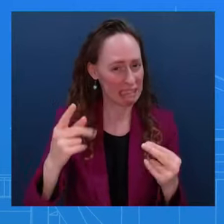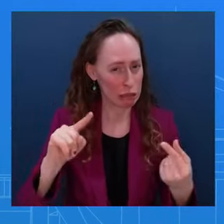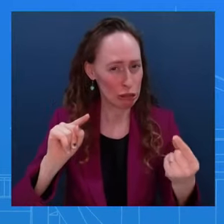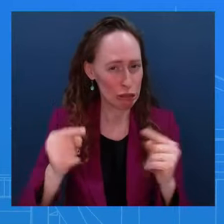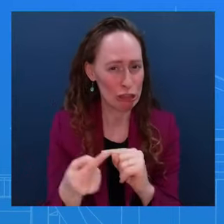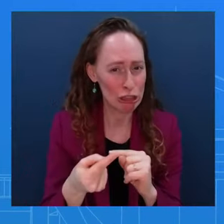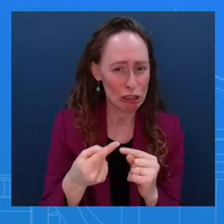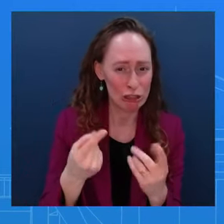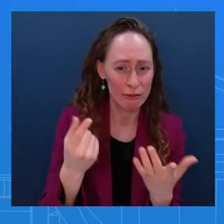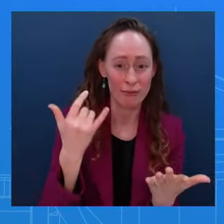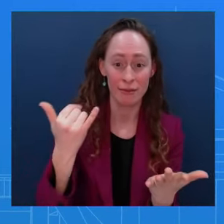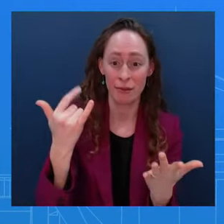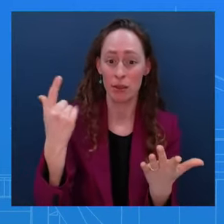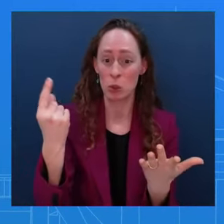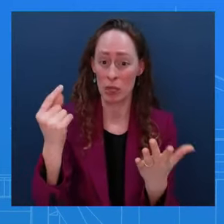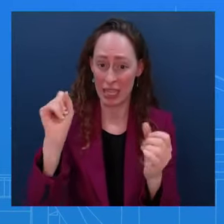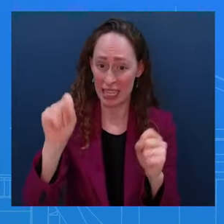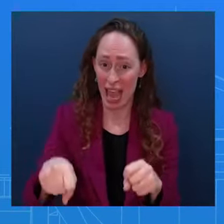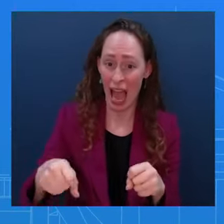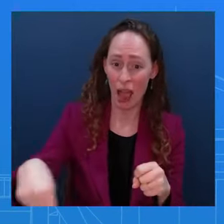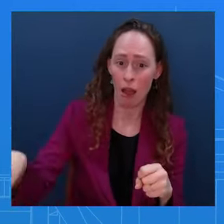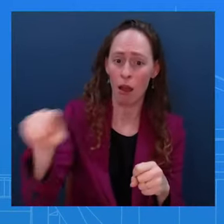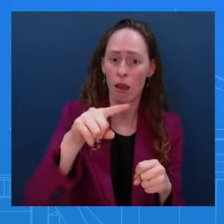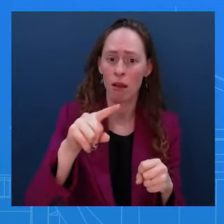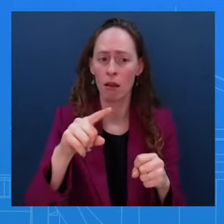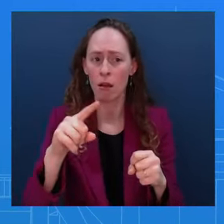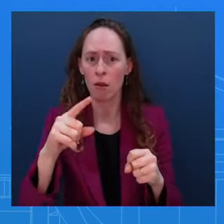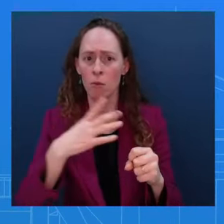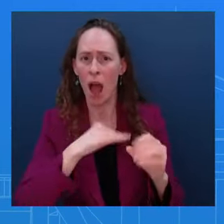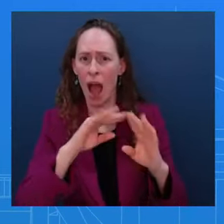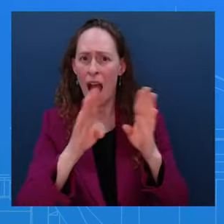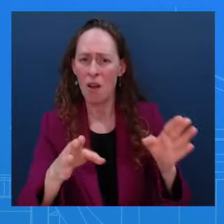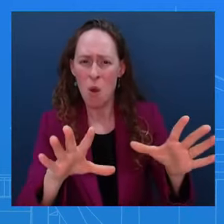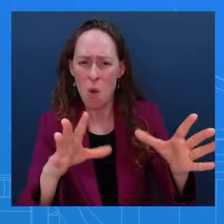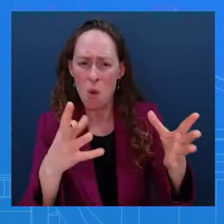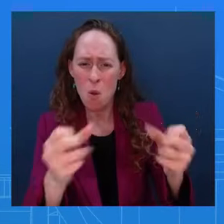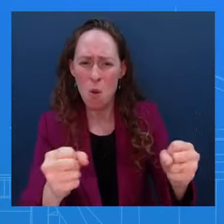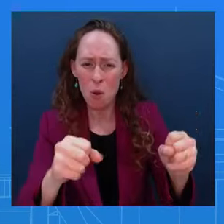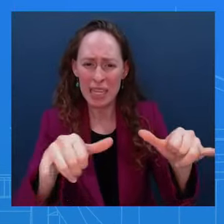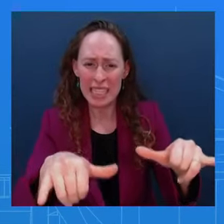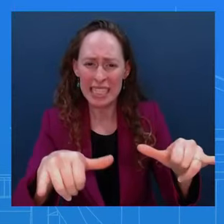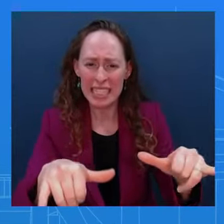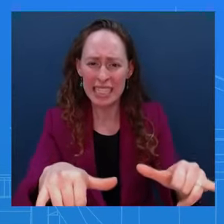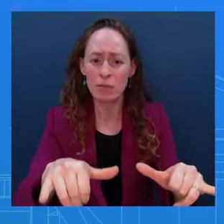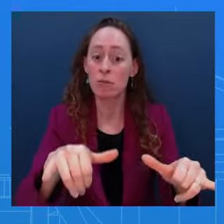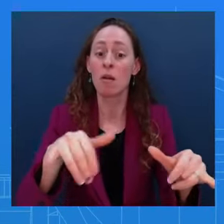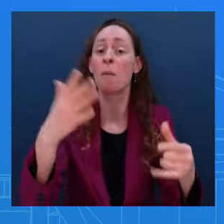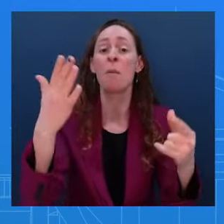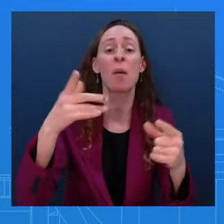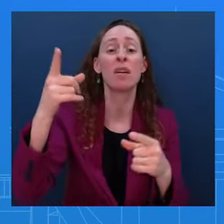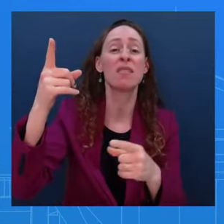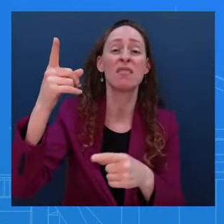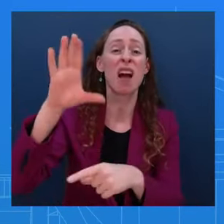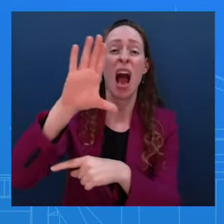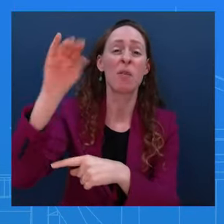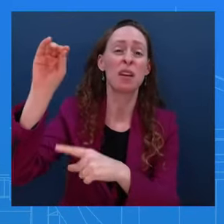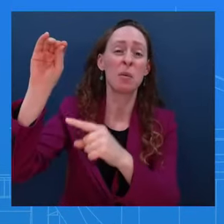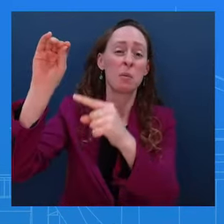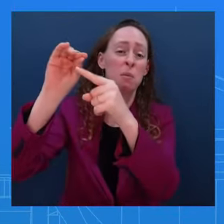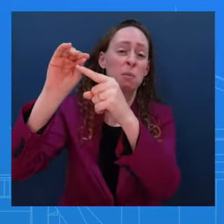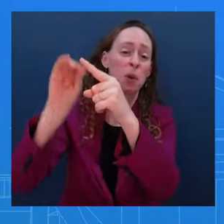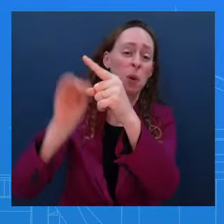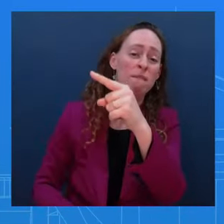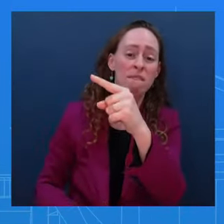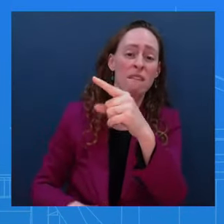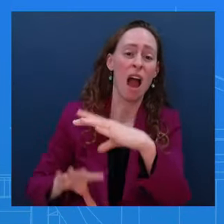keep jobs from going moving south? He's talking about moving auto manufacturing out of the U.S. after the UAW strike. Well, let me just